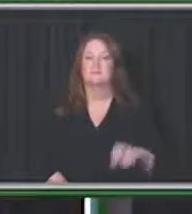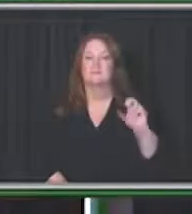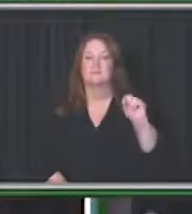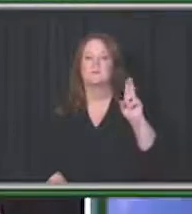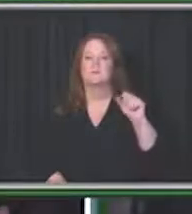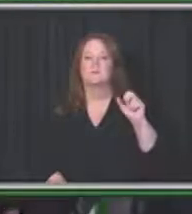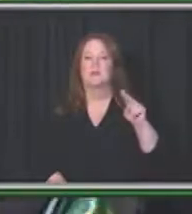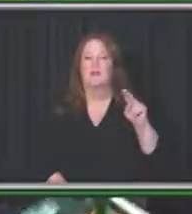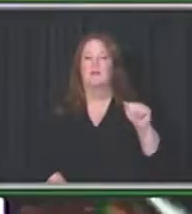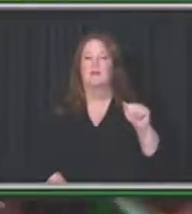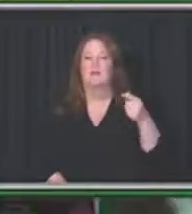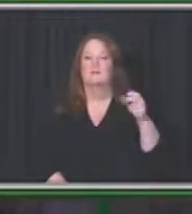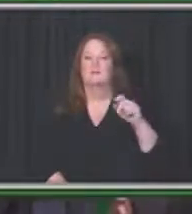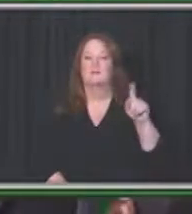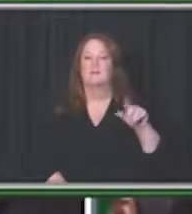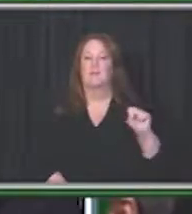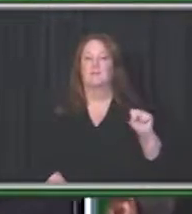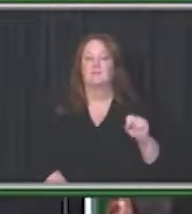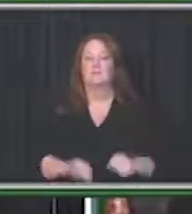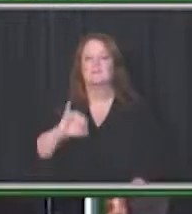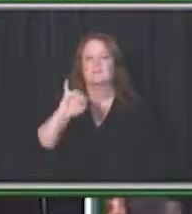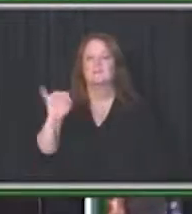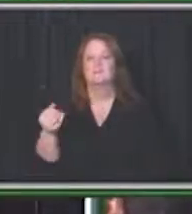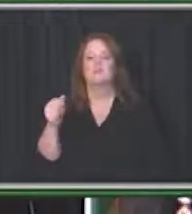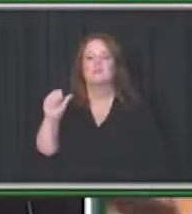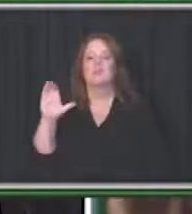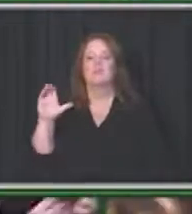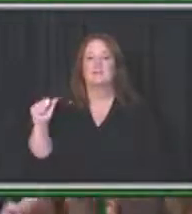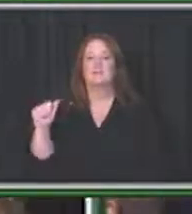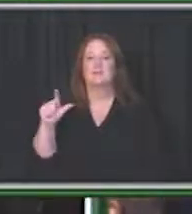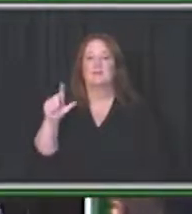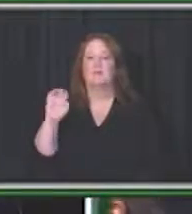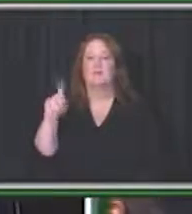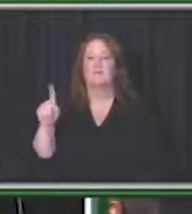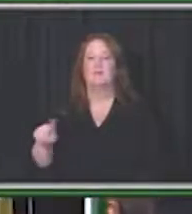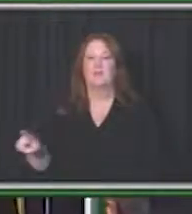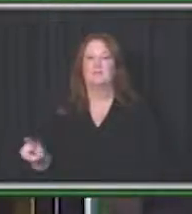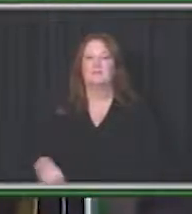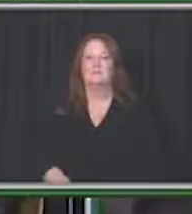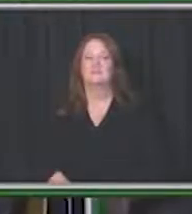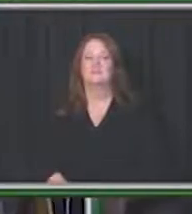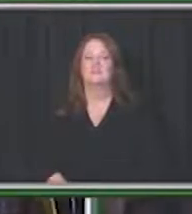Susana Gonzalez. Jasa Lopez.